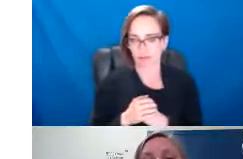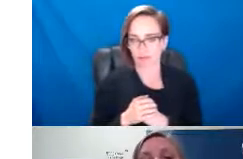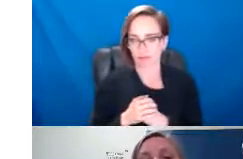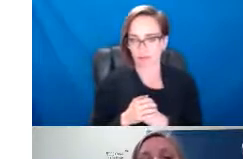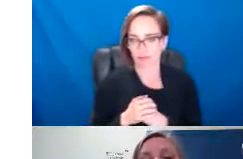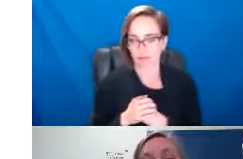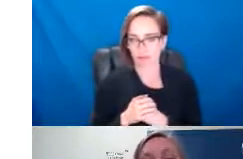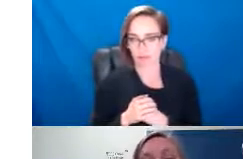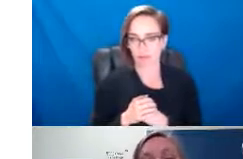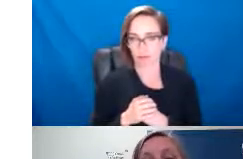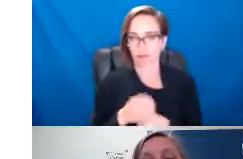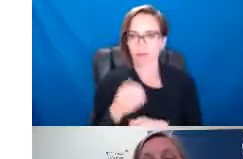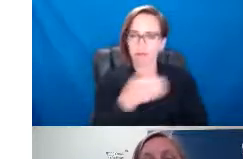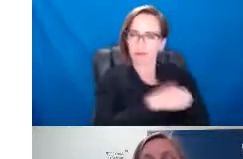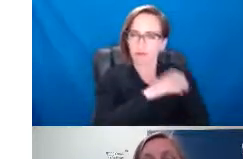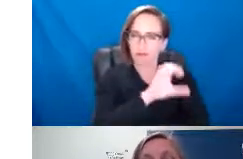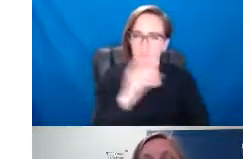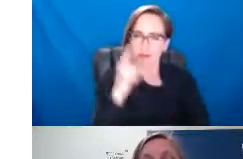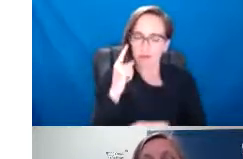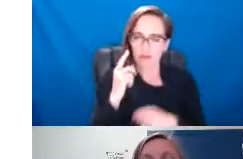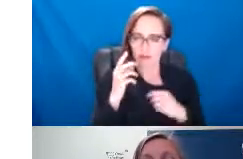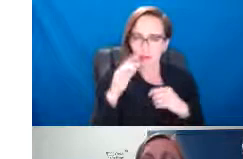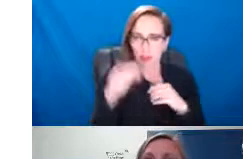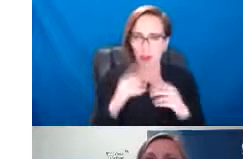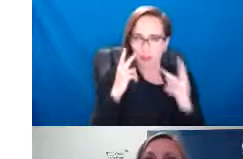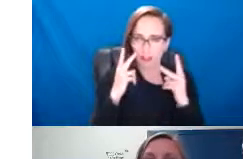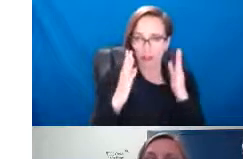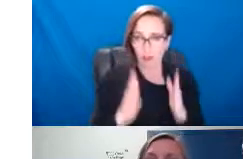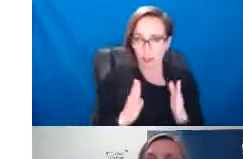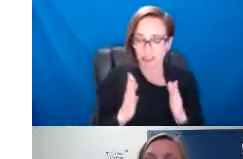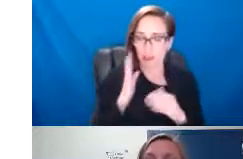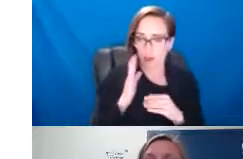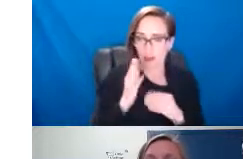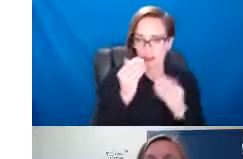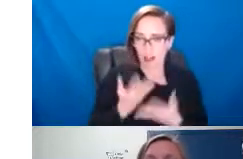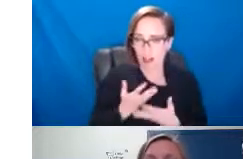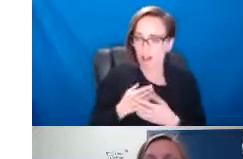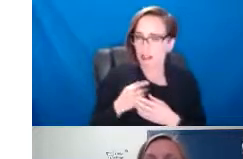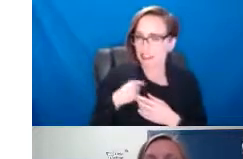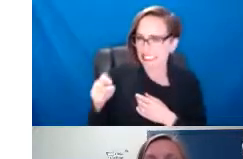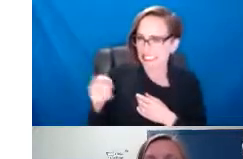individual who has low vision has put us. They actually tell